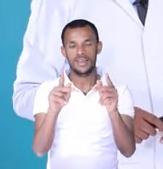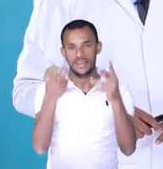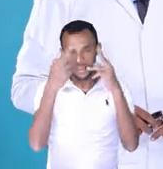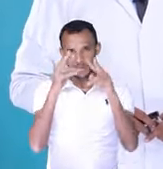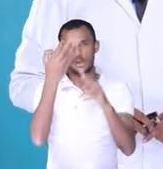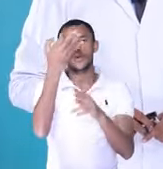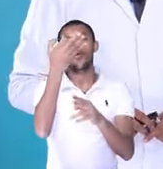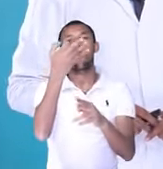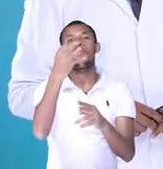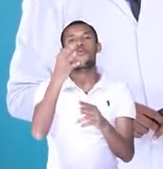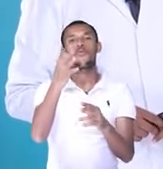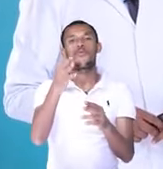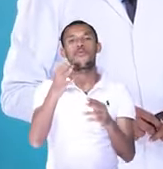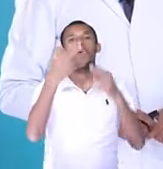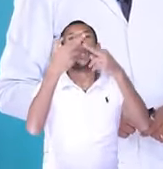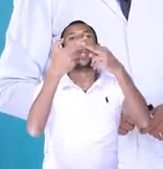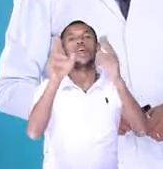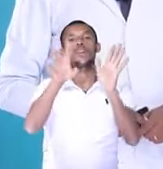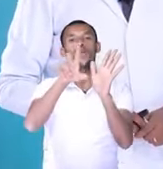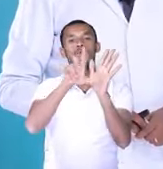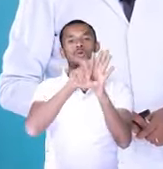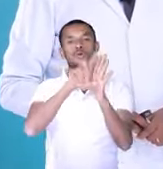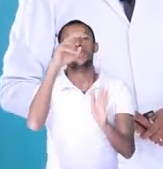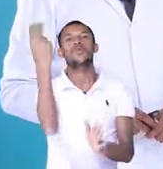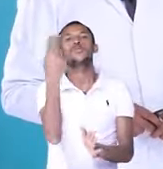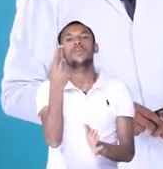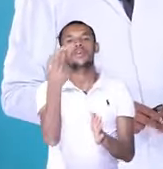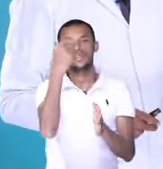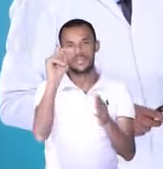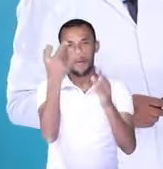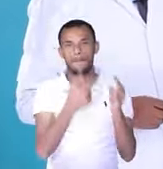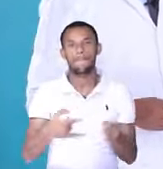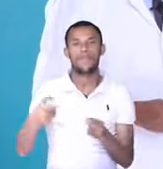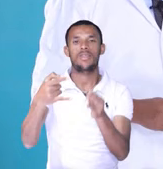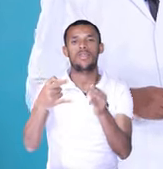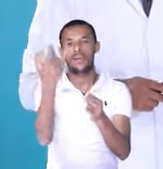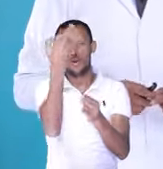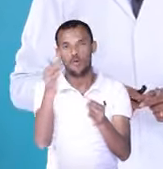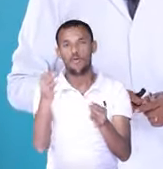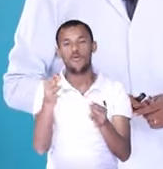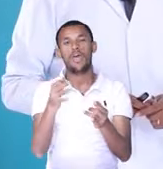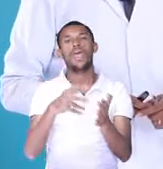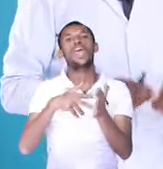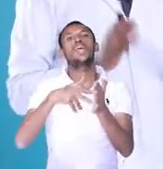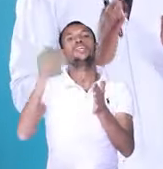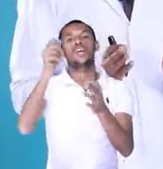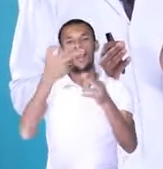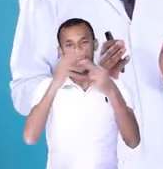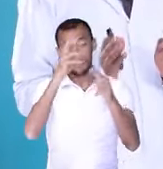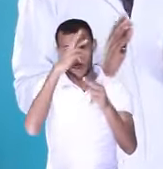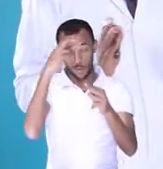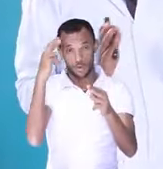Determination of rate law using the method of initial rates,